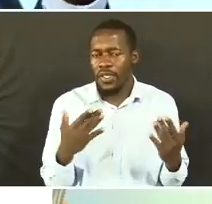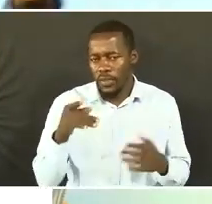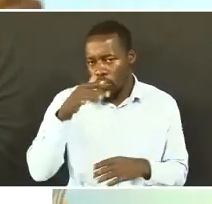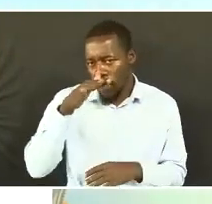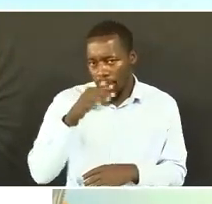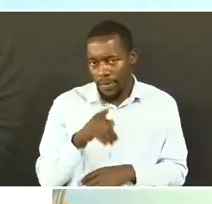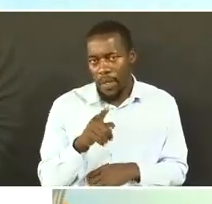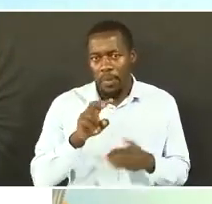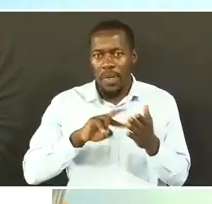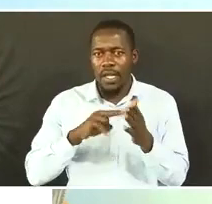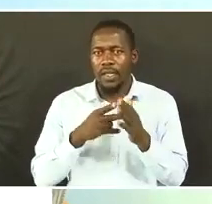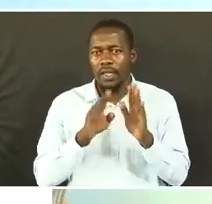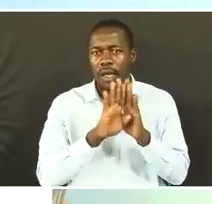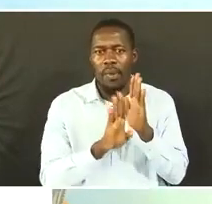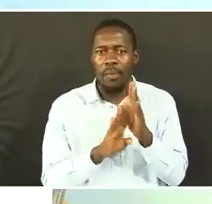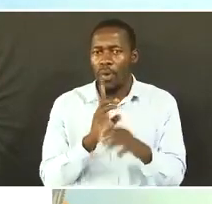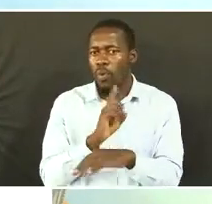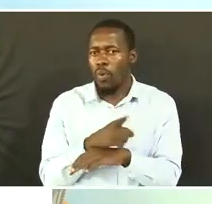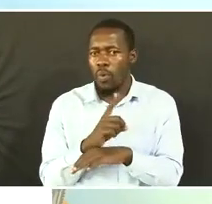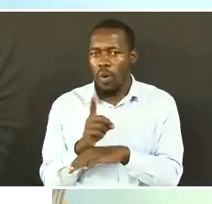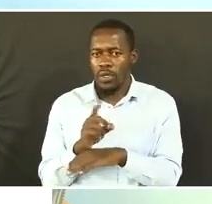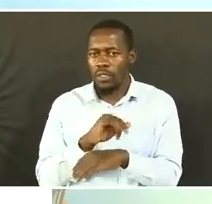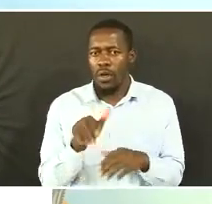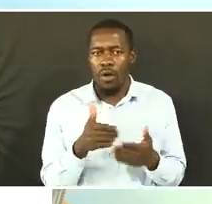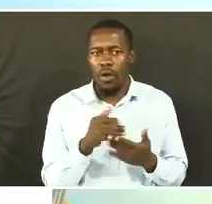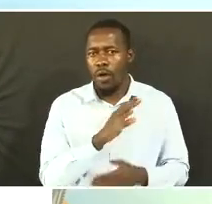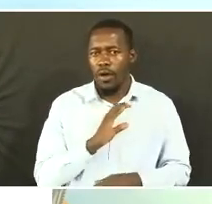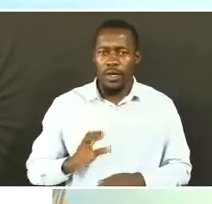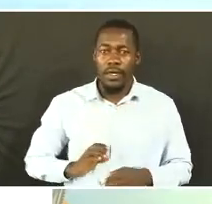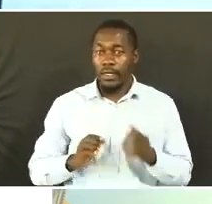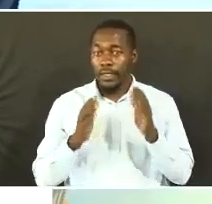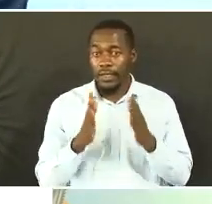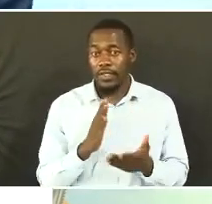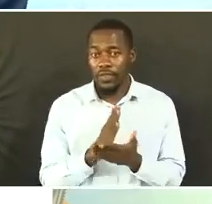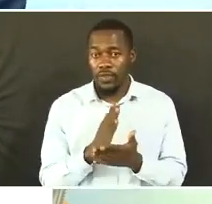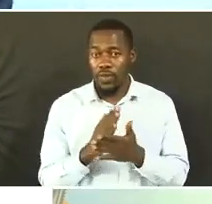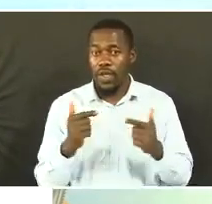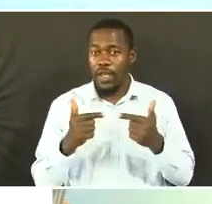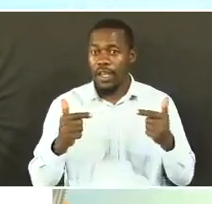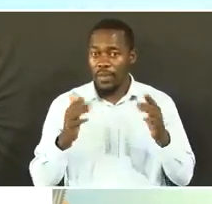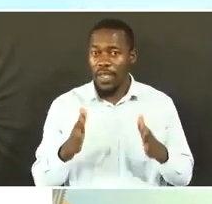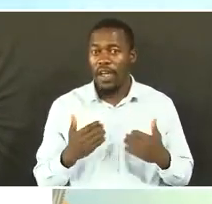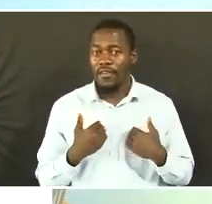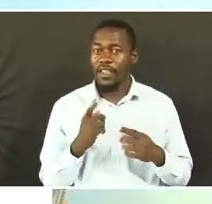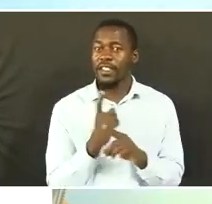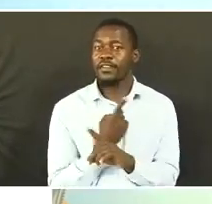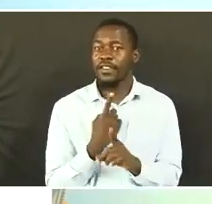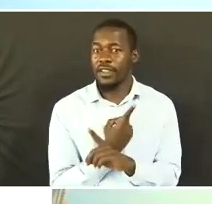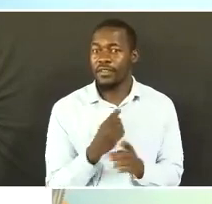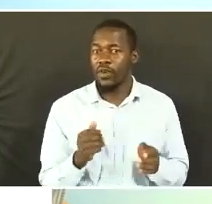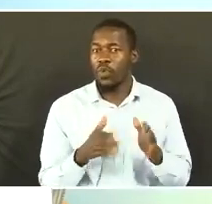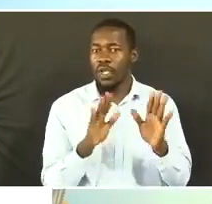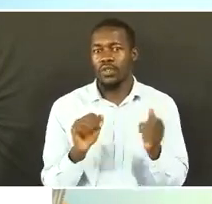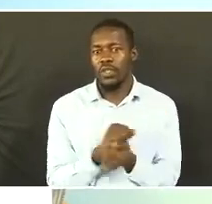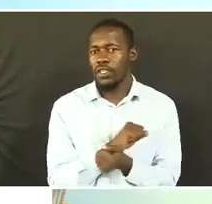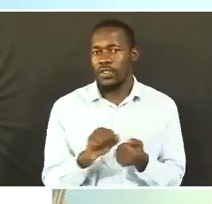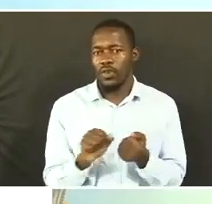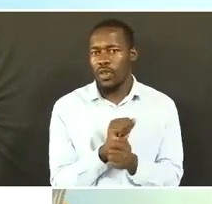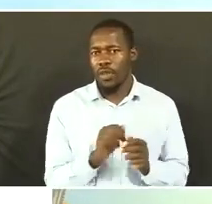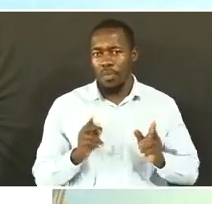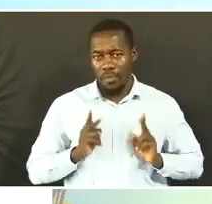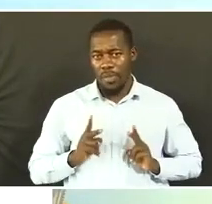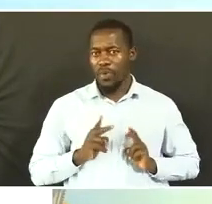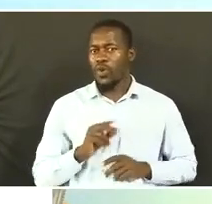warned as Christians living on the edge of time that the enemy invents unnumbered schemes. Not one, not two, not 100, not